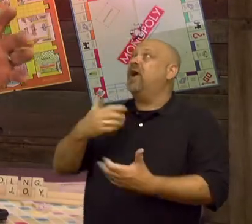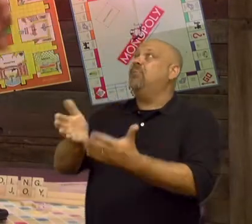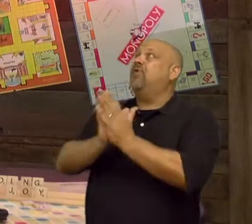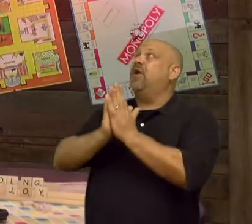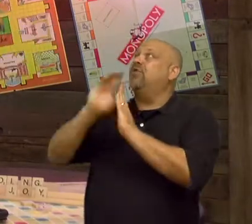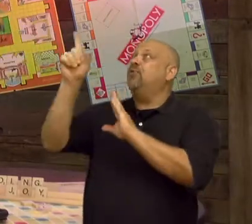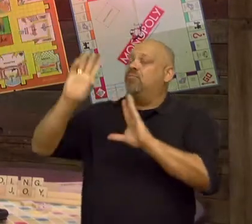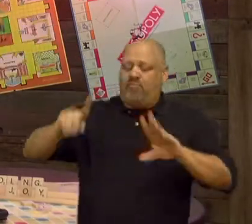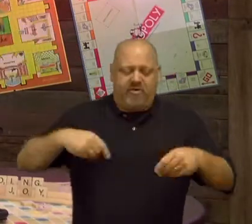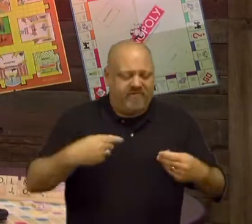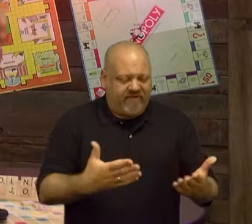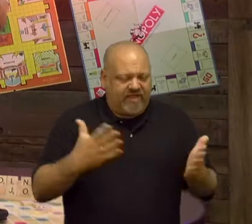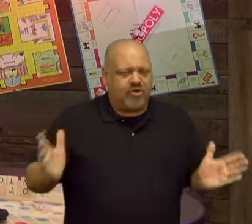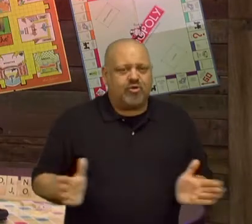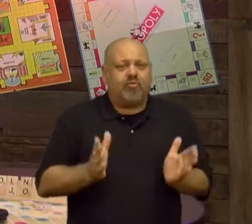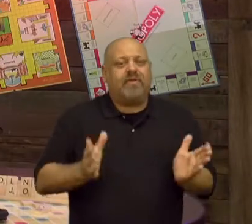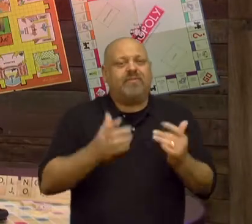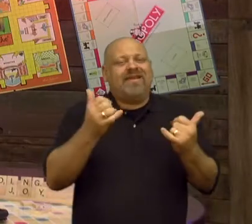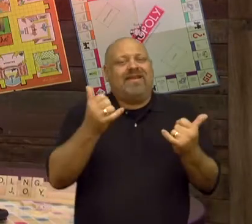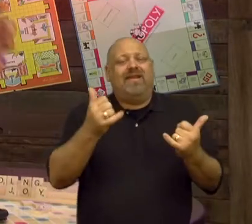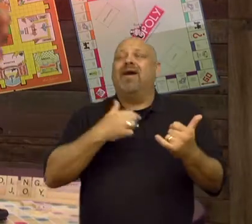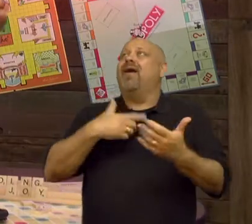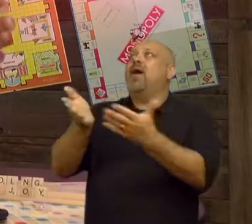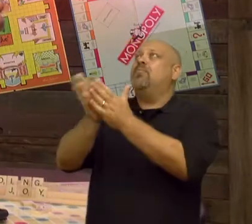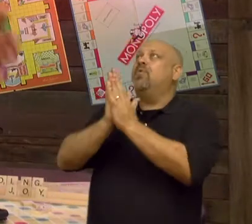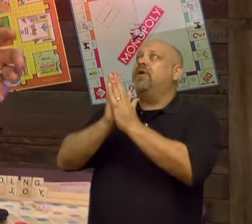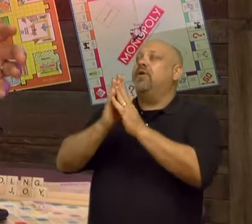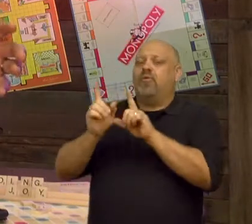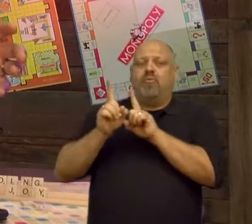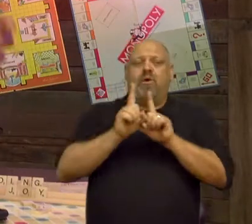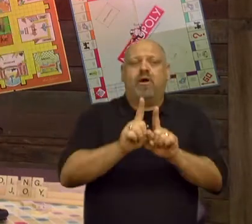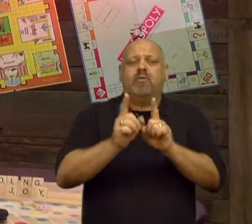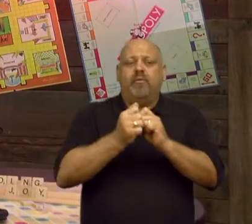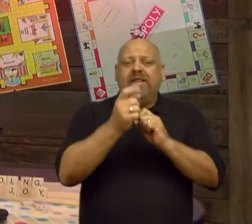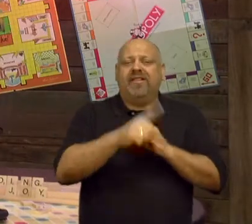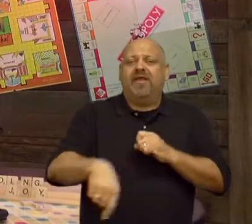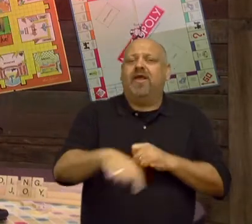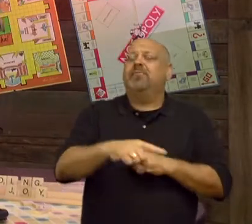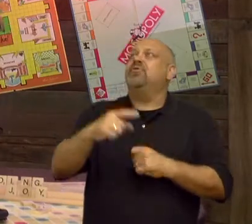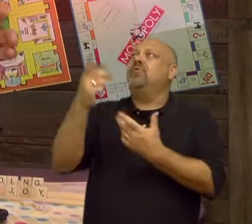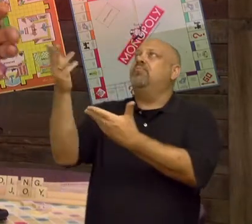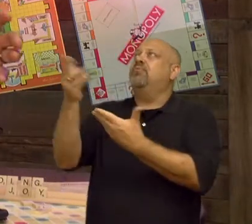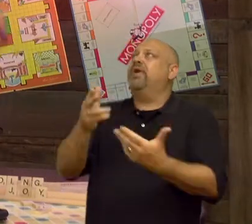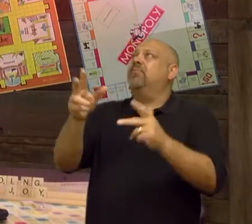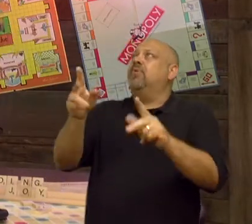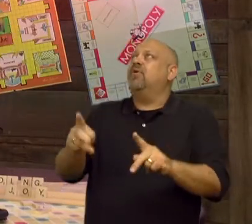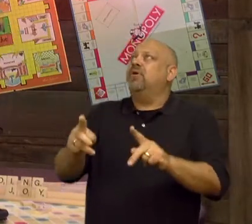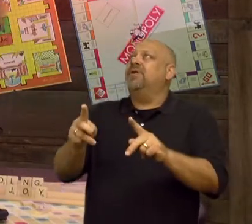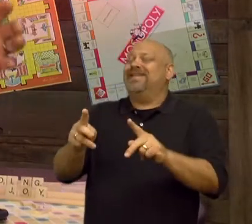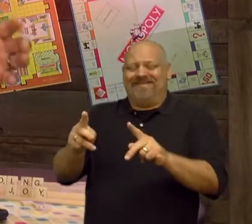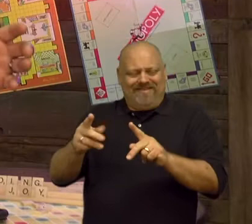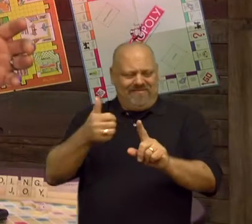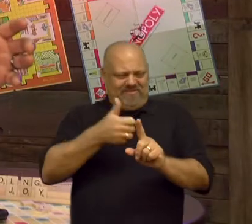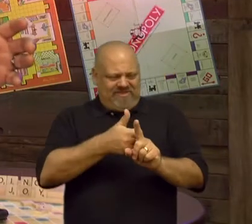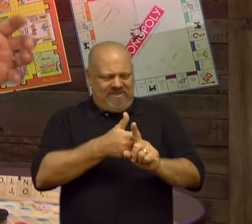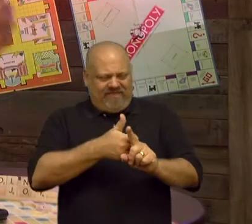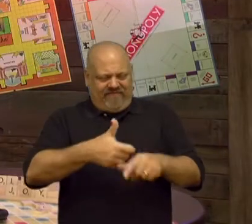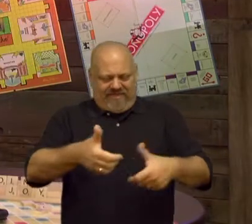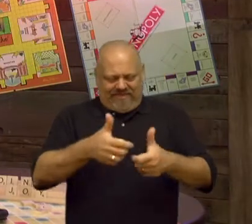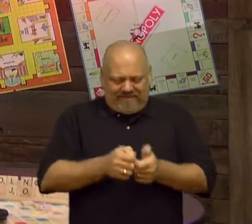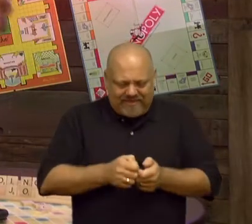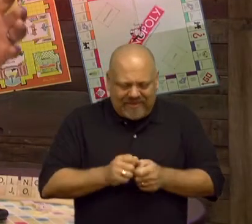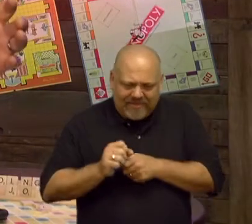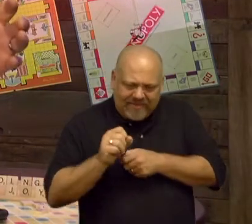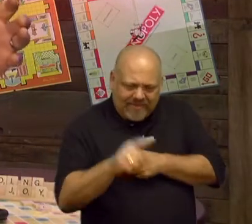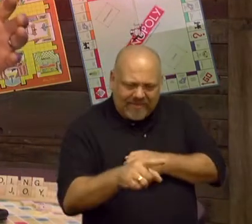COVID. Father, I pray that you provide encouragement today. I pray that you walk with them, that you bring someone along